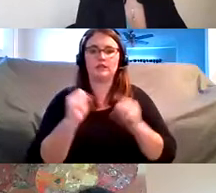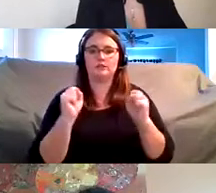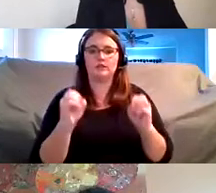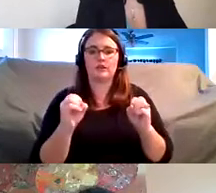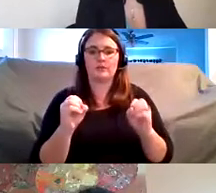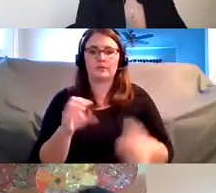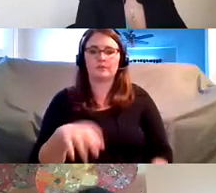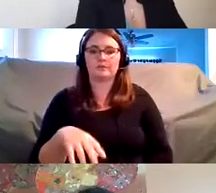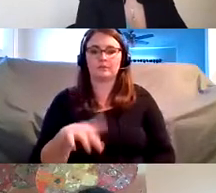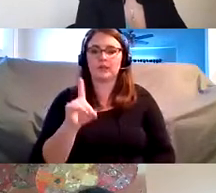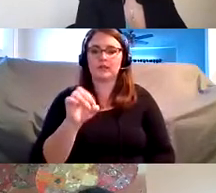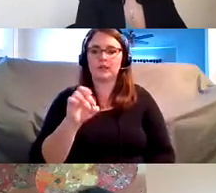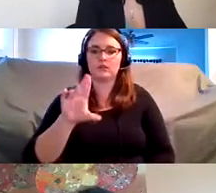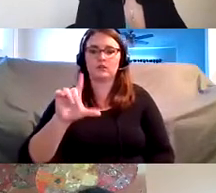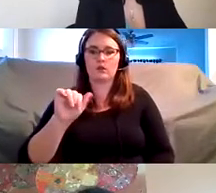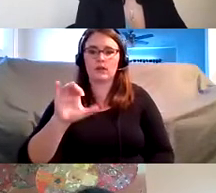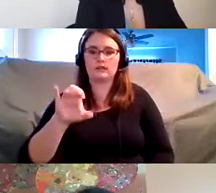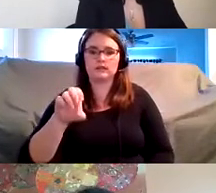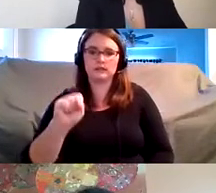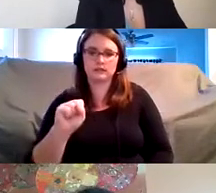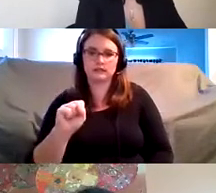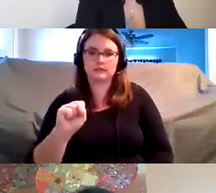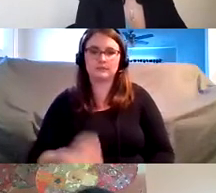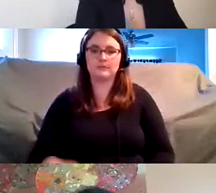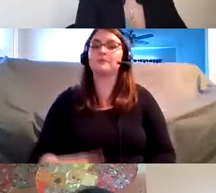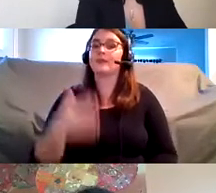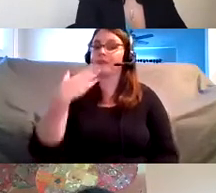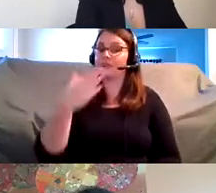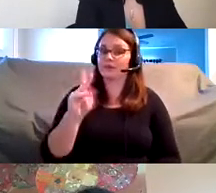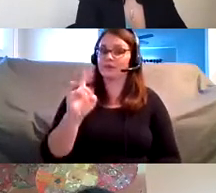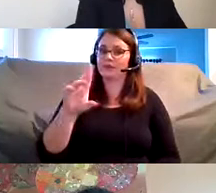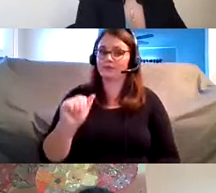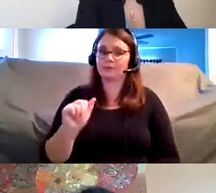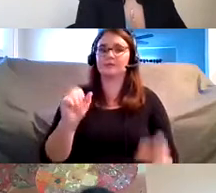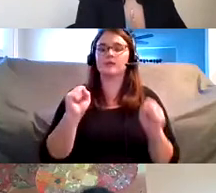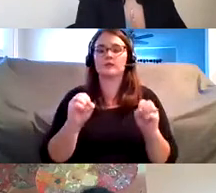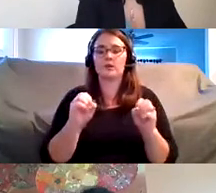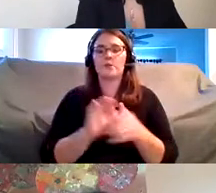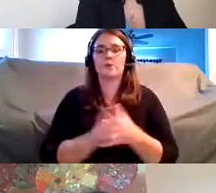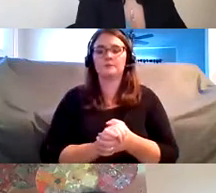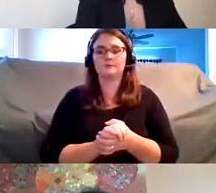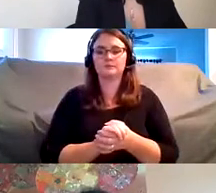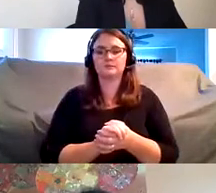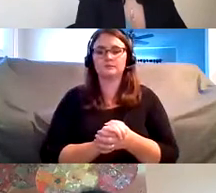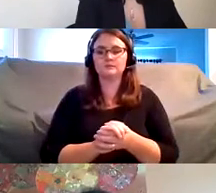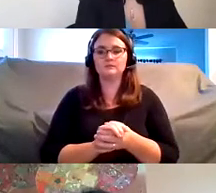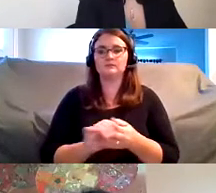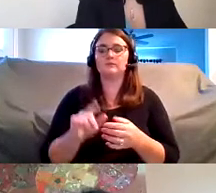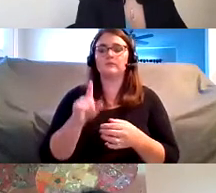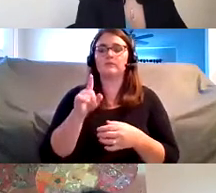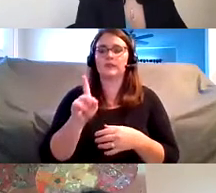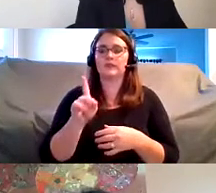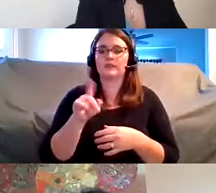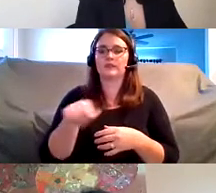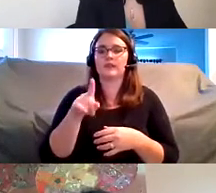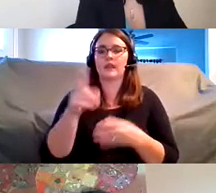Thank you, Kendra. So Kendra and Tainara, as it gave me 5 minutes to talk about